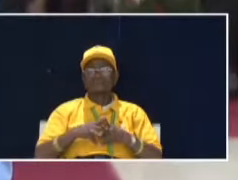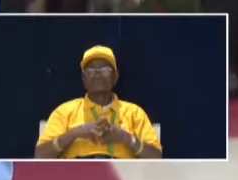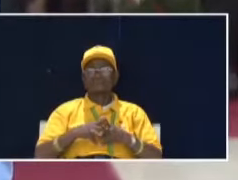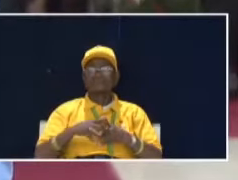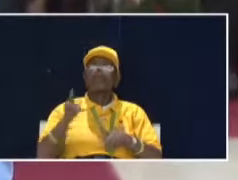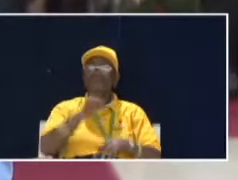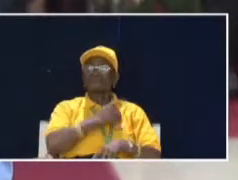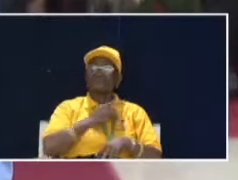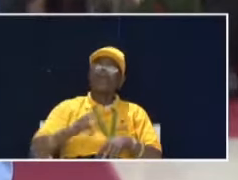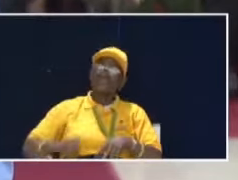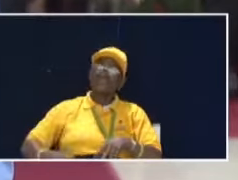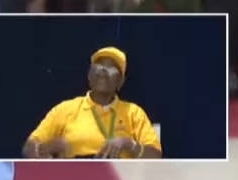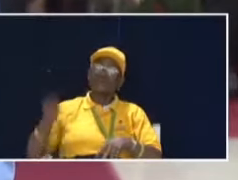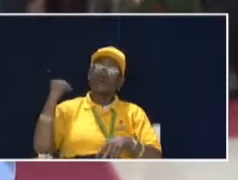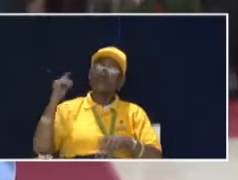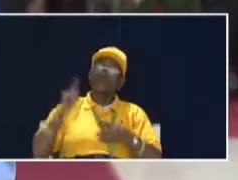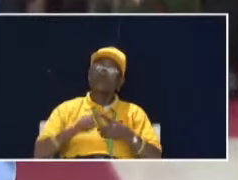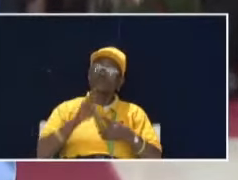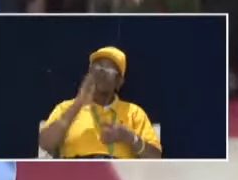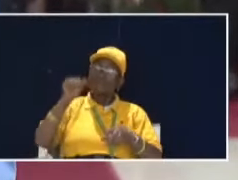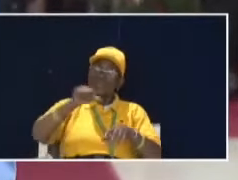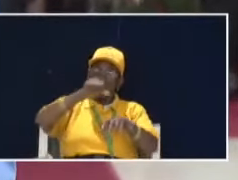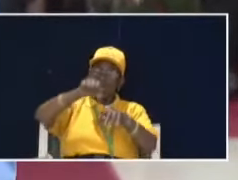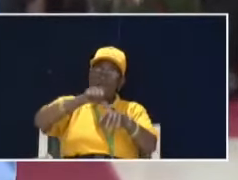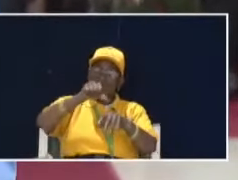David was to be anointed king.